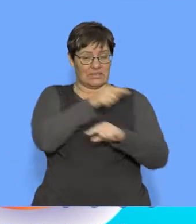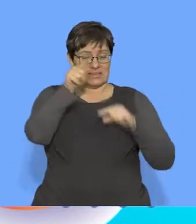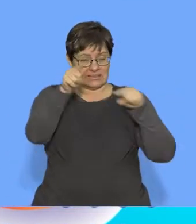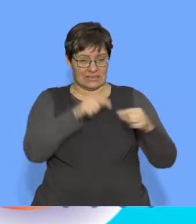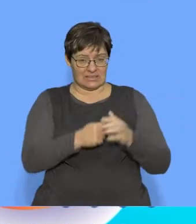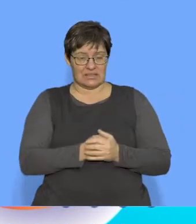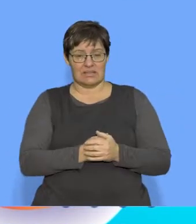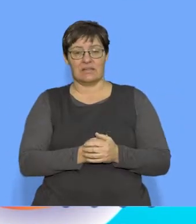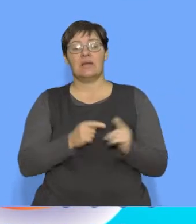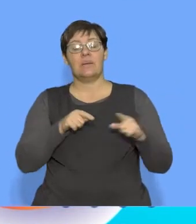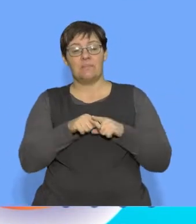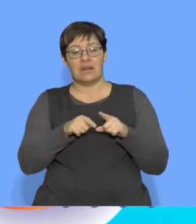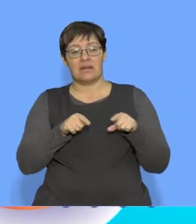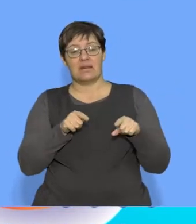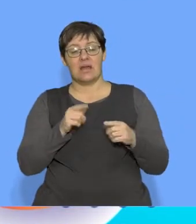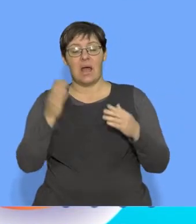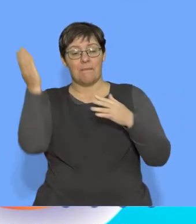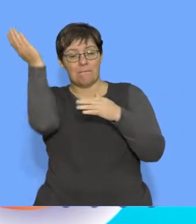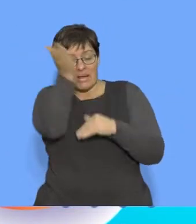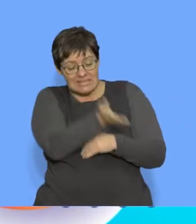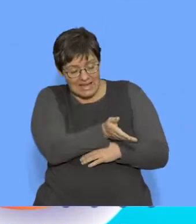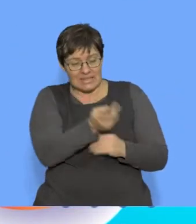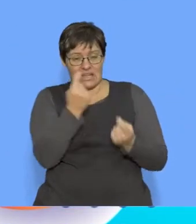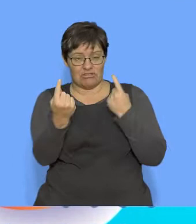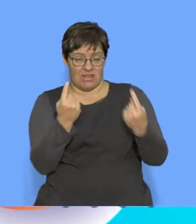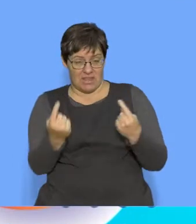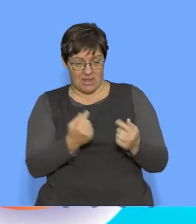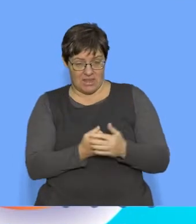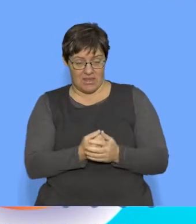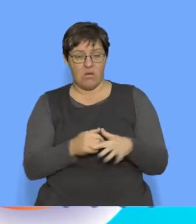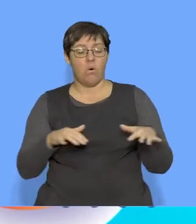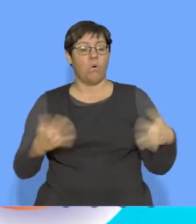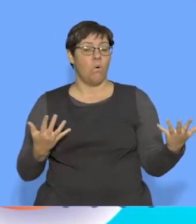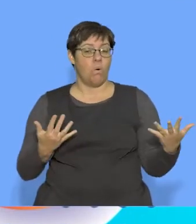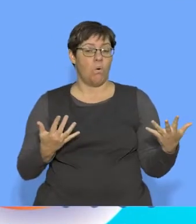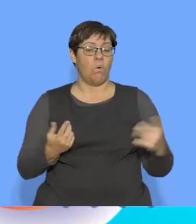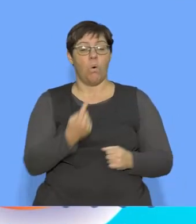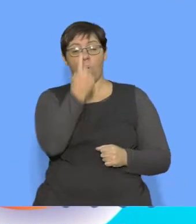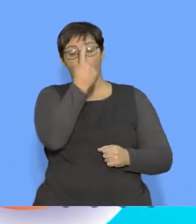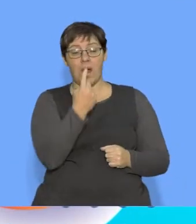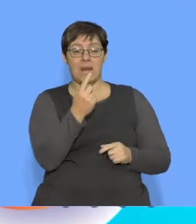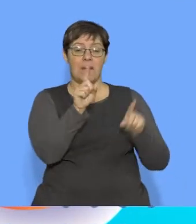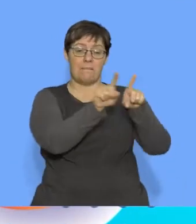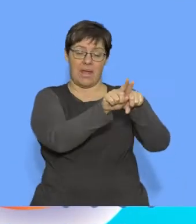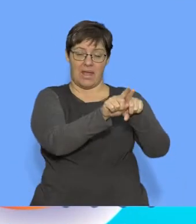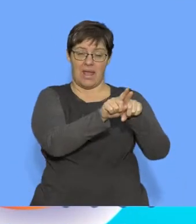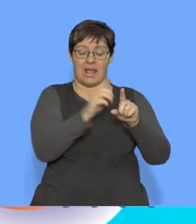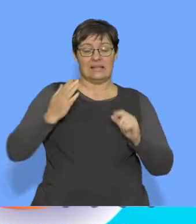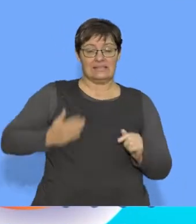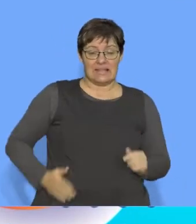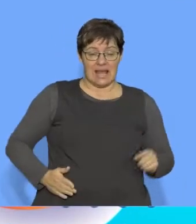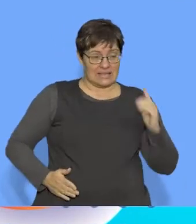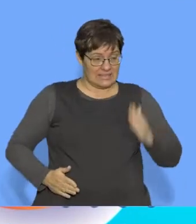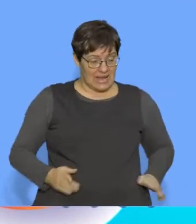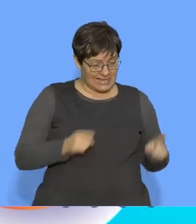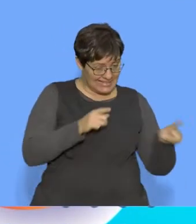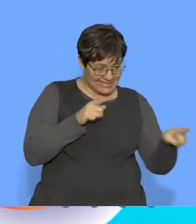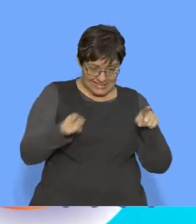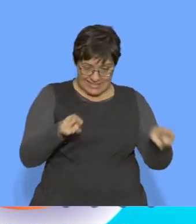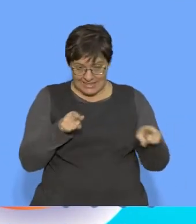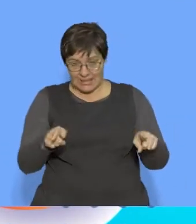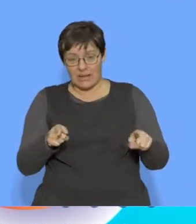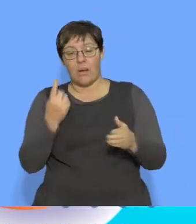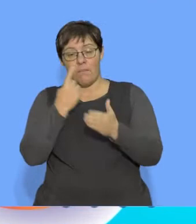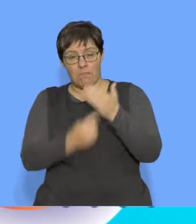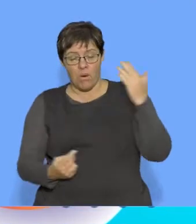ones that is, the diagonals to bisect each other, or you can just use one pair of sides and prove